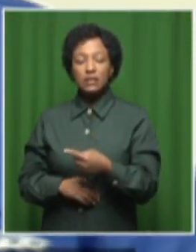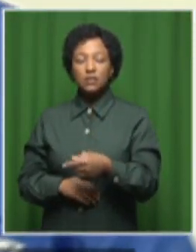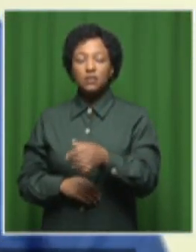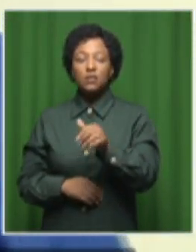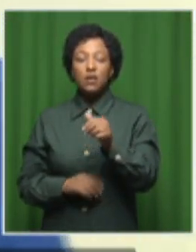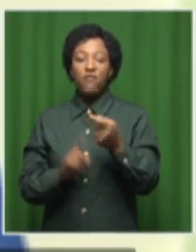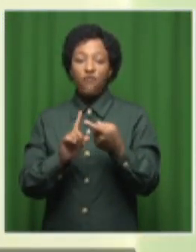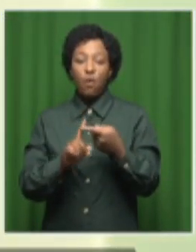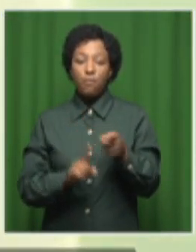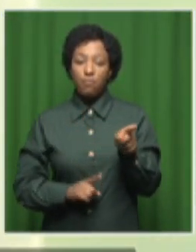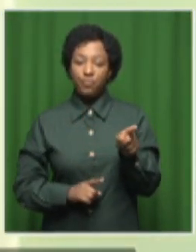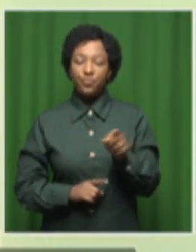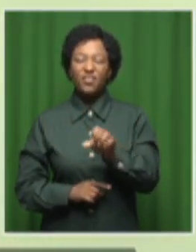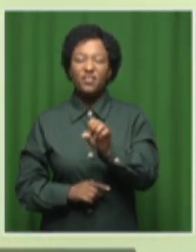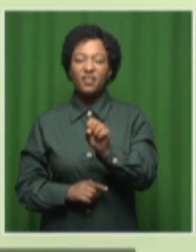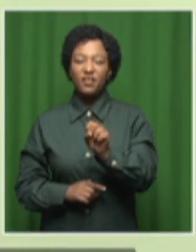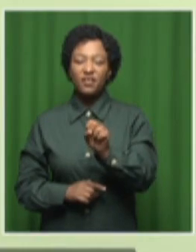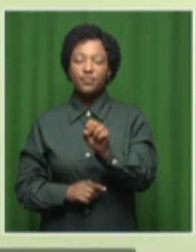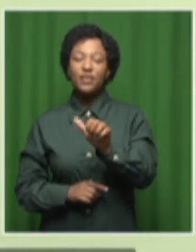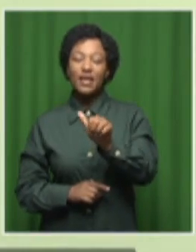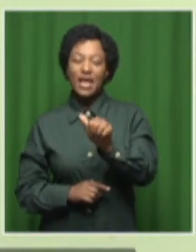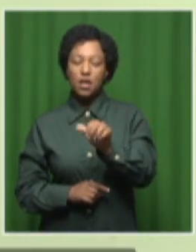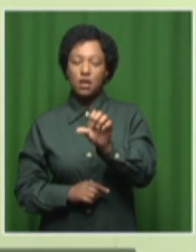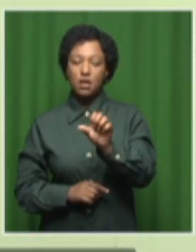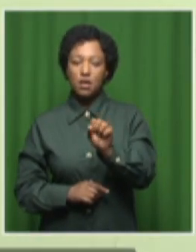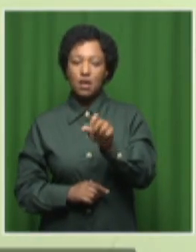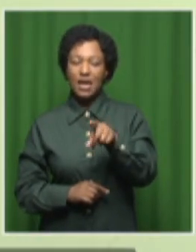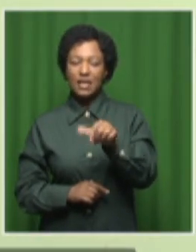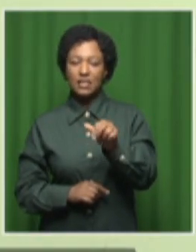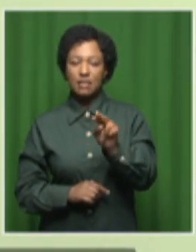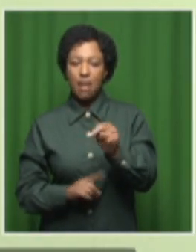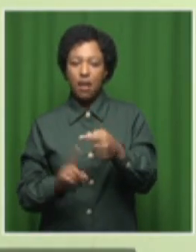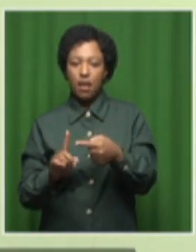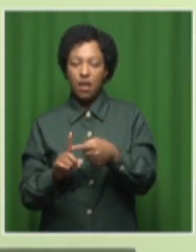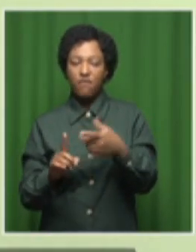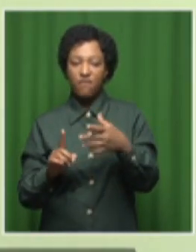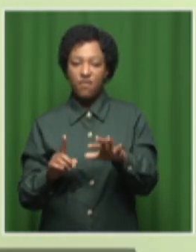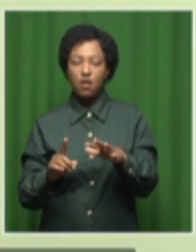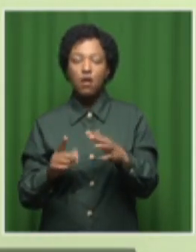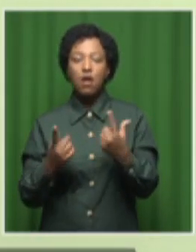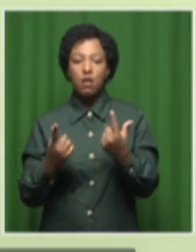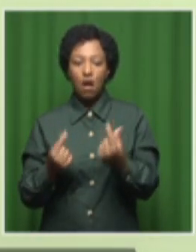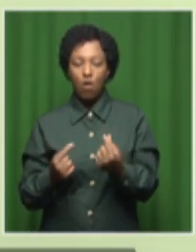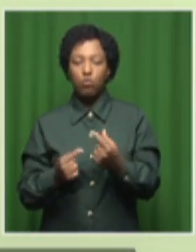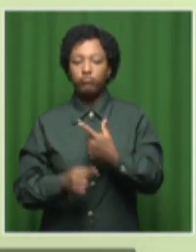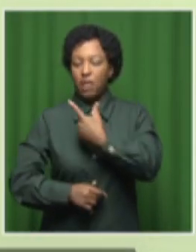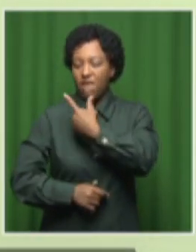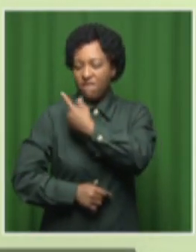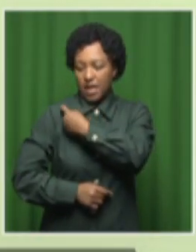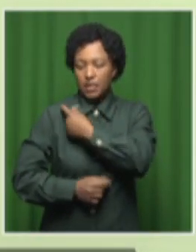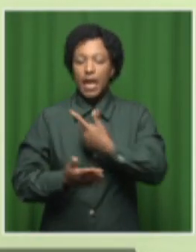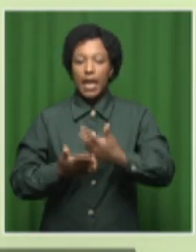this incredible and a phenomenal step when it comes to the vaccine production